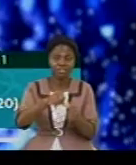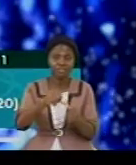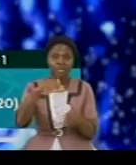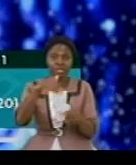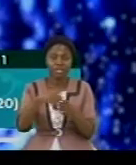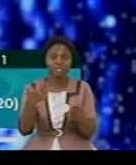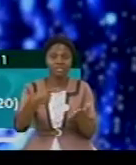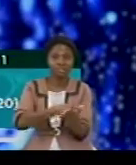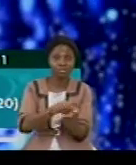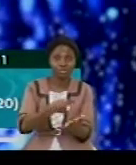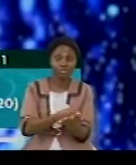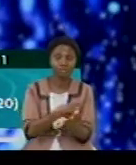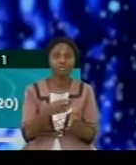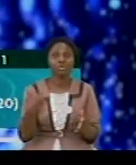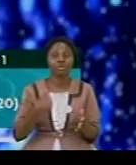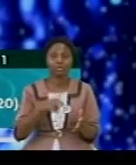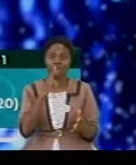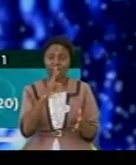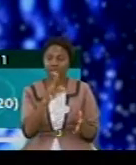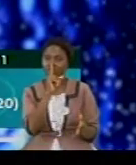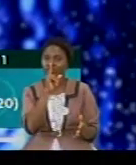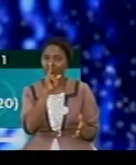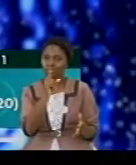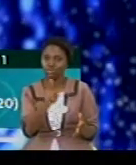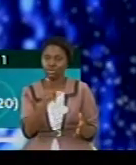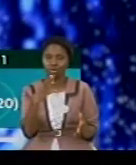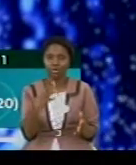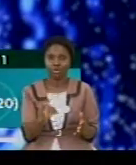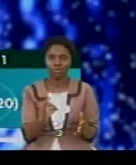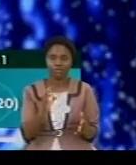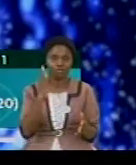assured of future exaltation.